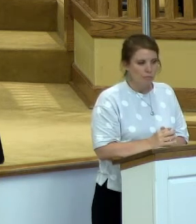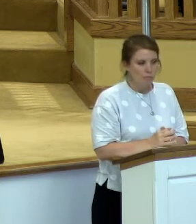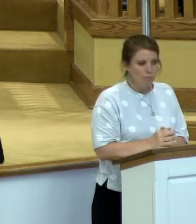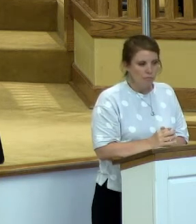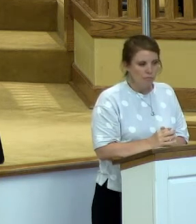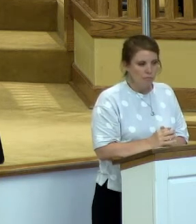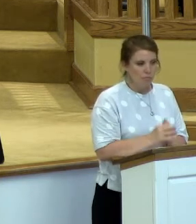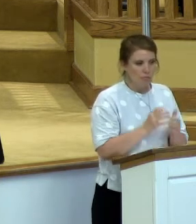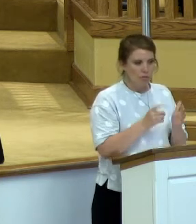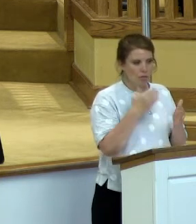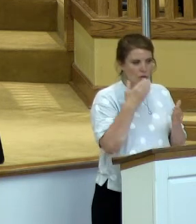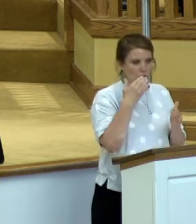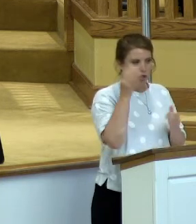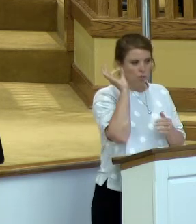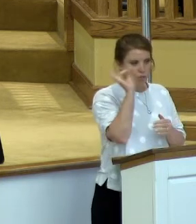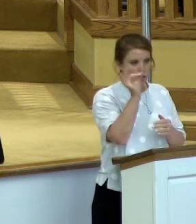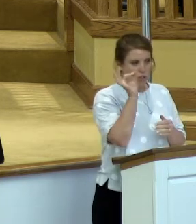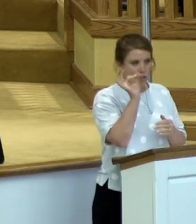And then also,